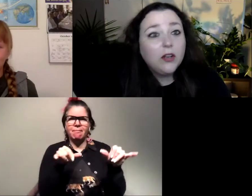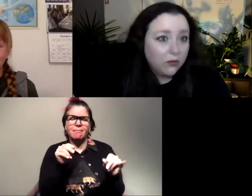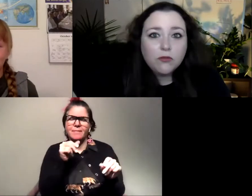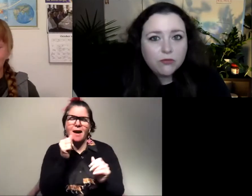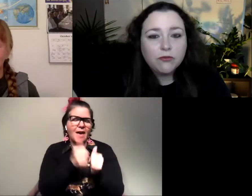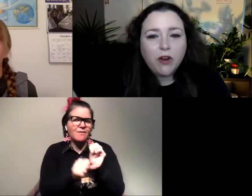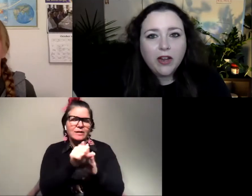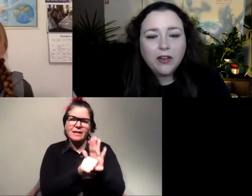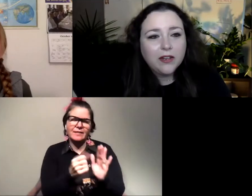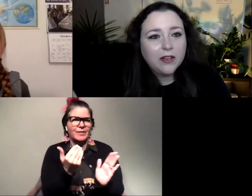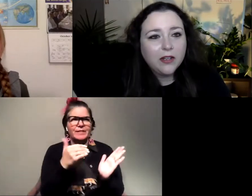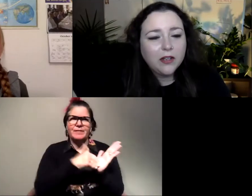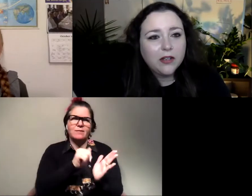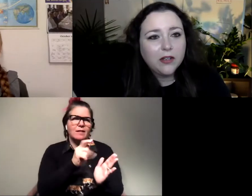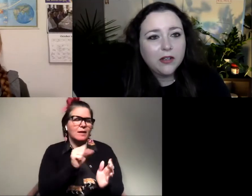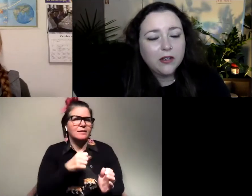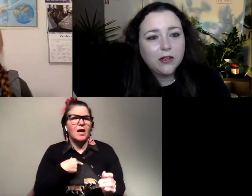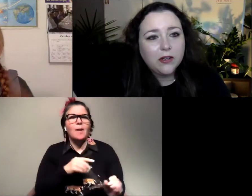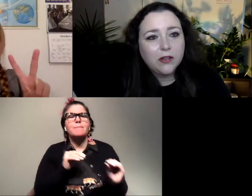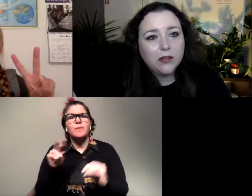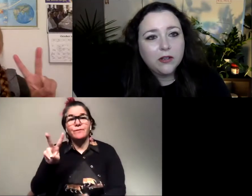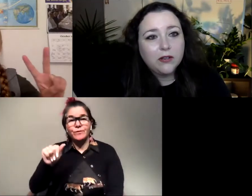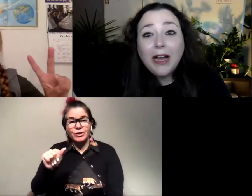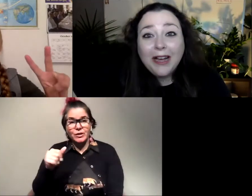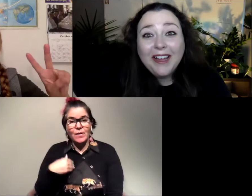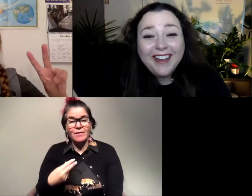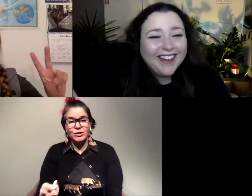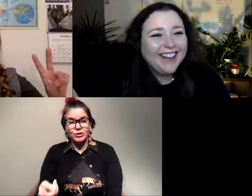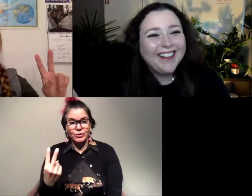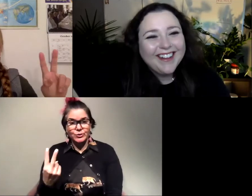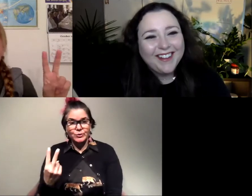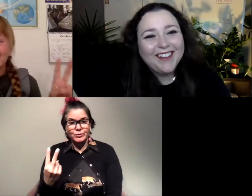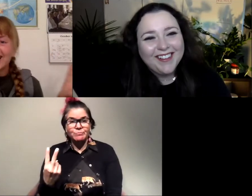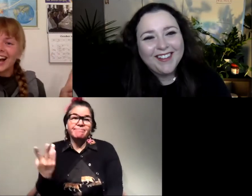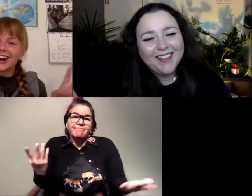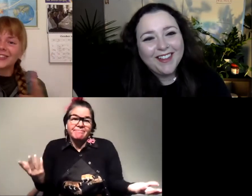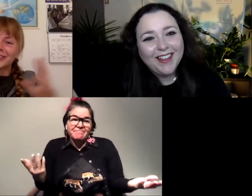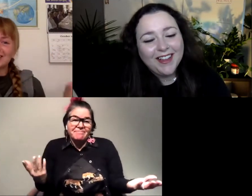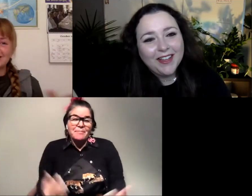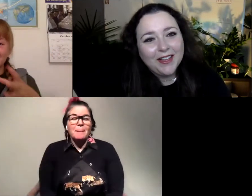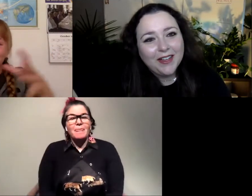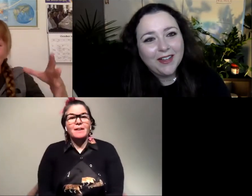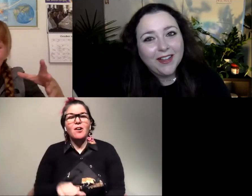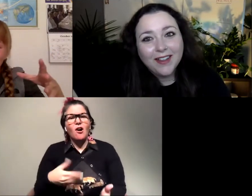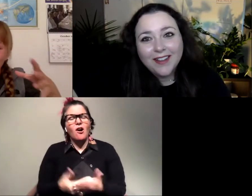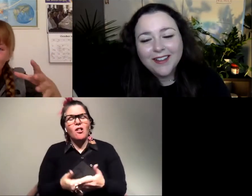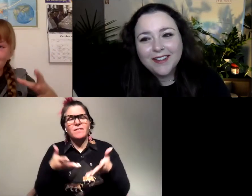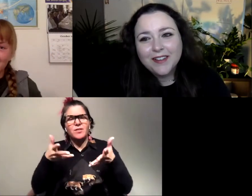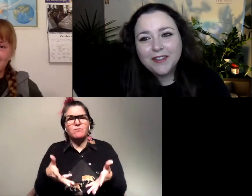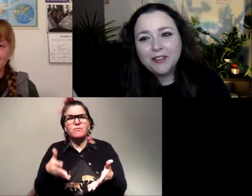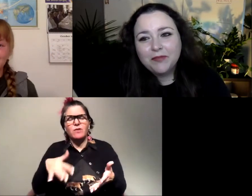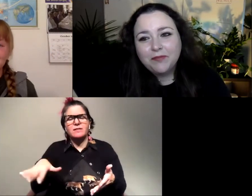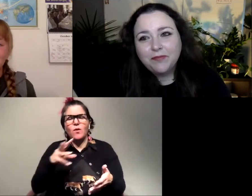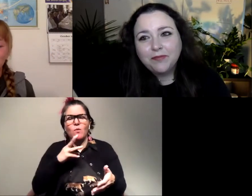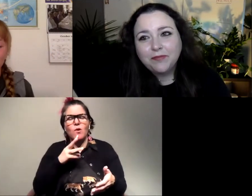to have 15,000 lakes. I now moved to Virginia, and Virginia has 2 natural lakes. And all of the rest of the bodies of